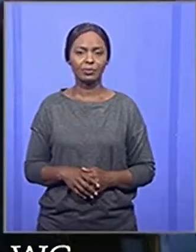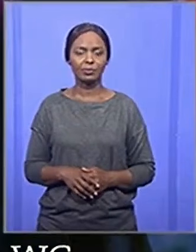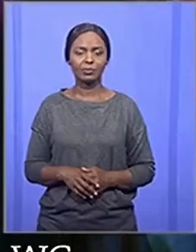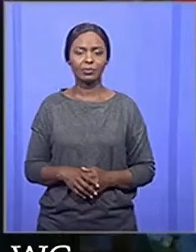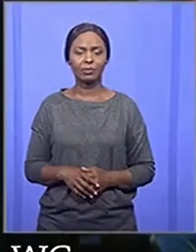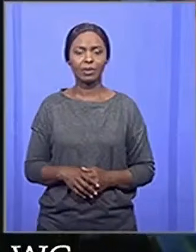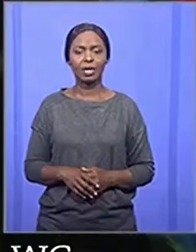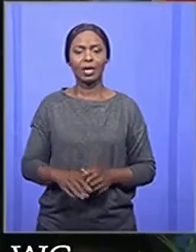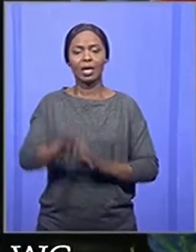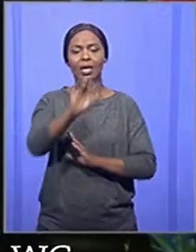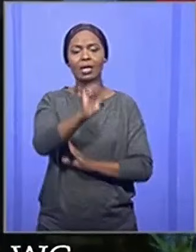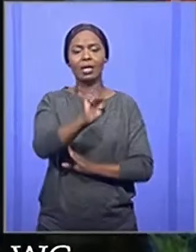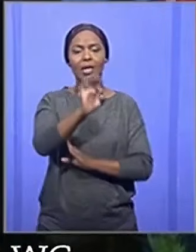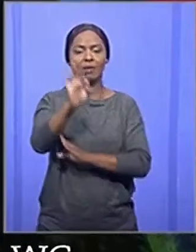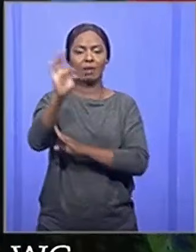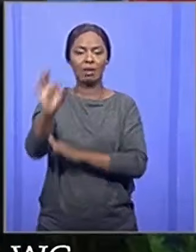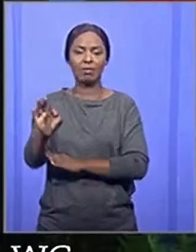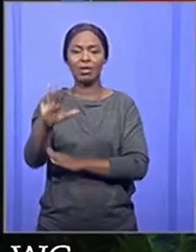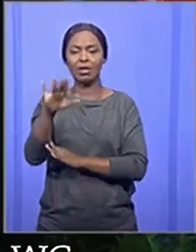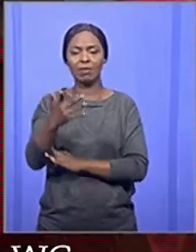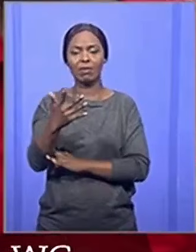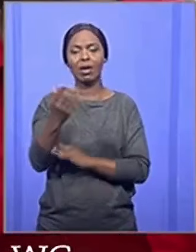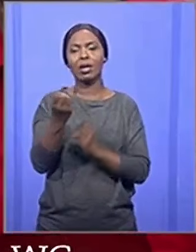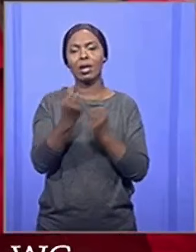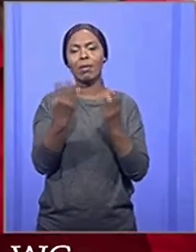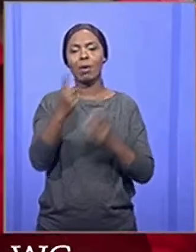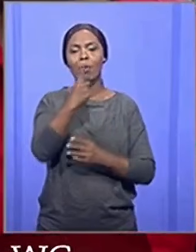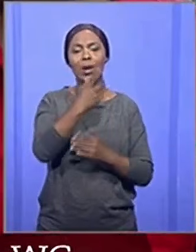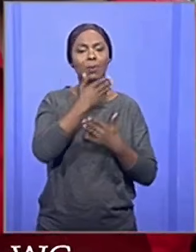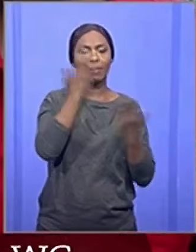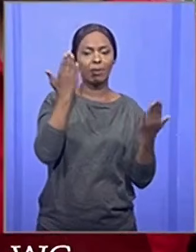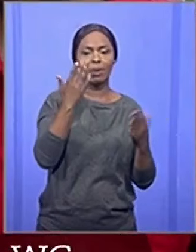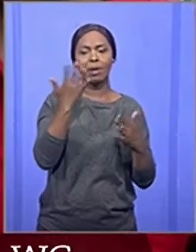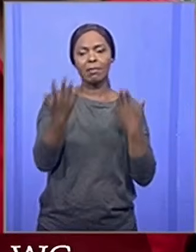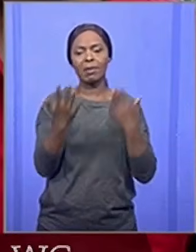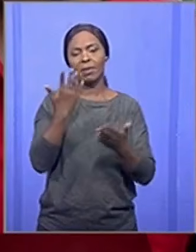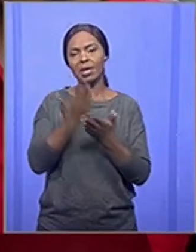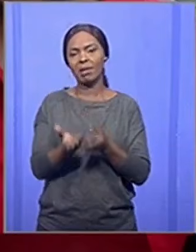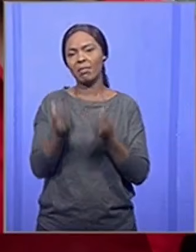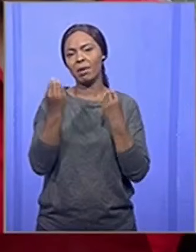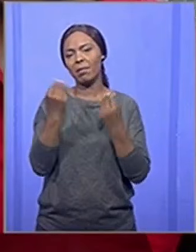Well, the EFF, if it's not number one, it will be number 2 in the Western Cape.